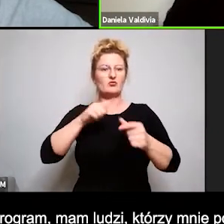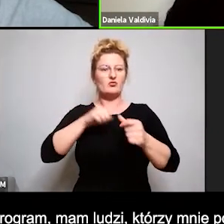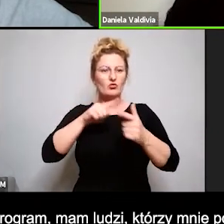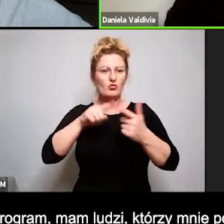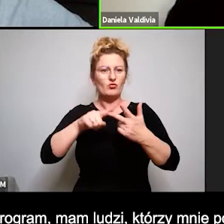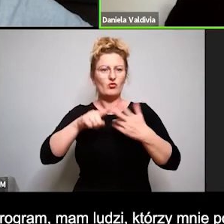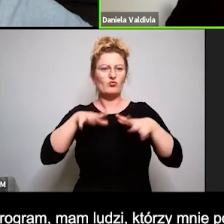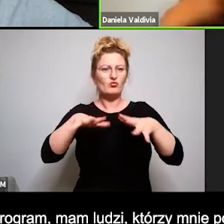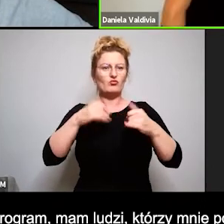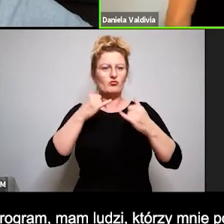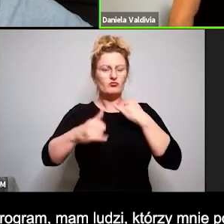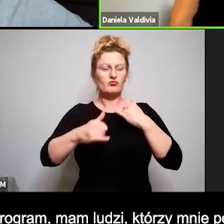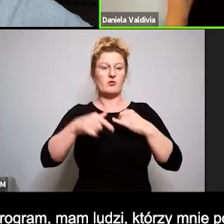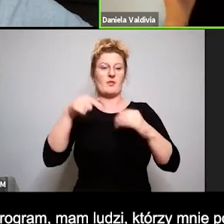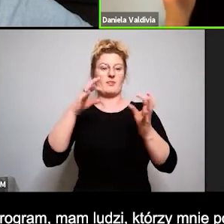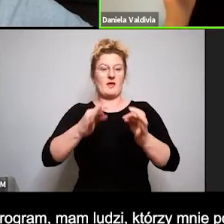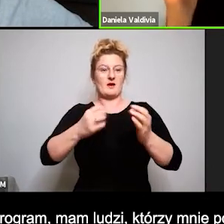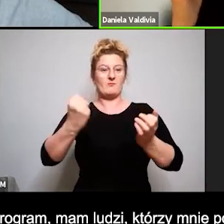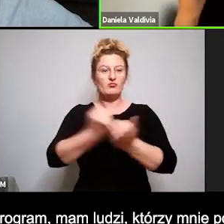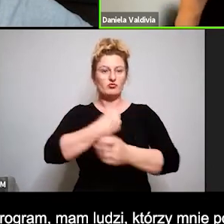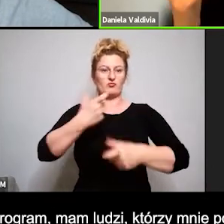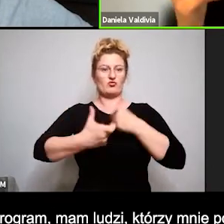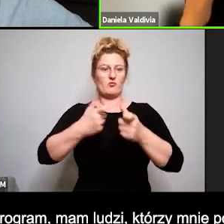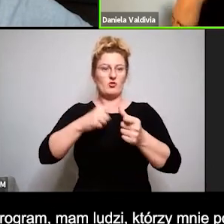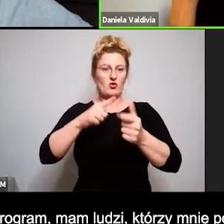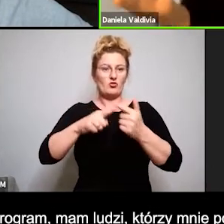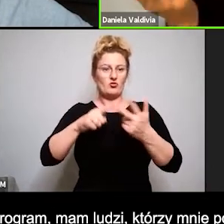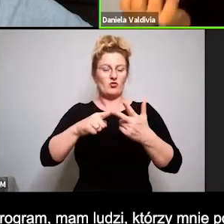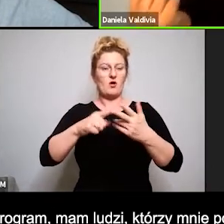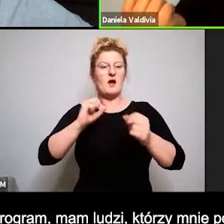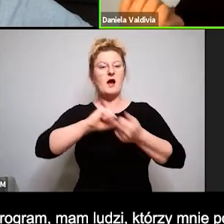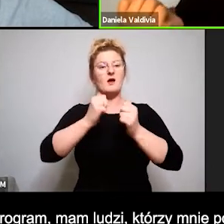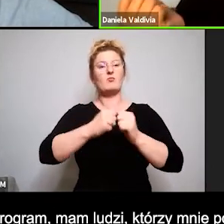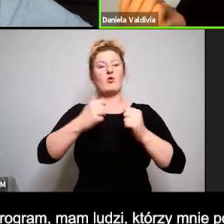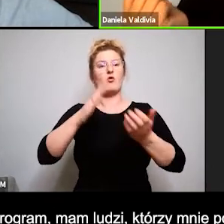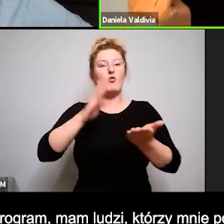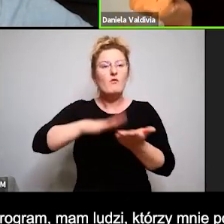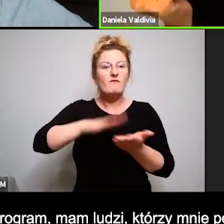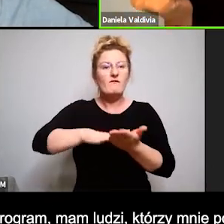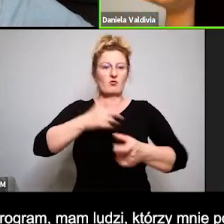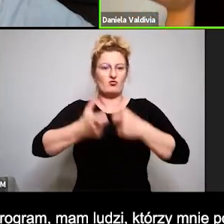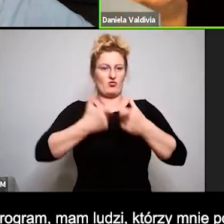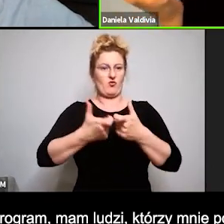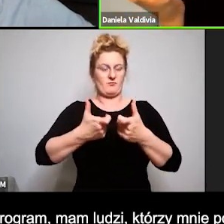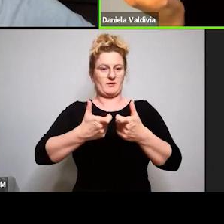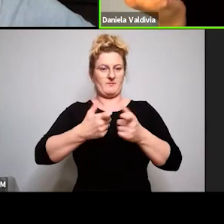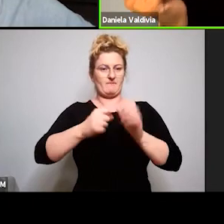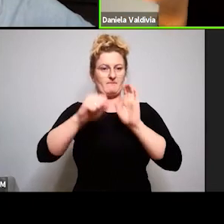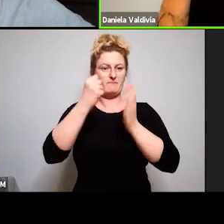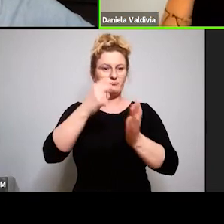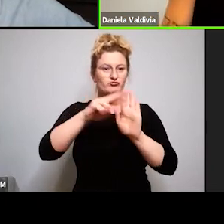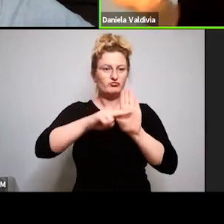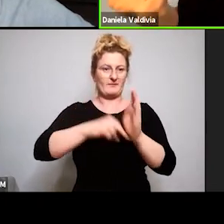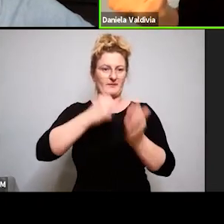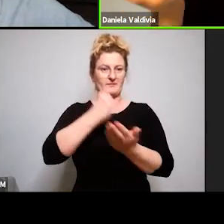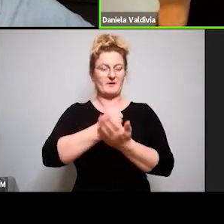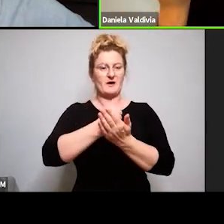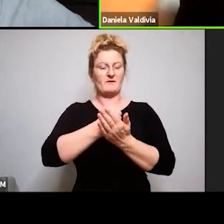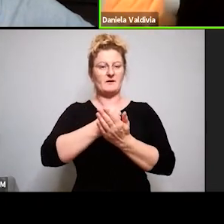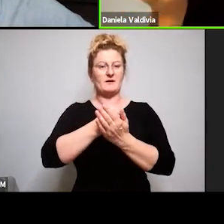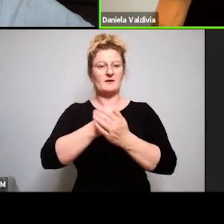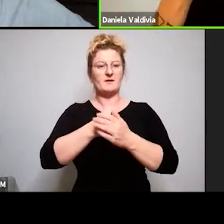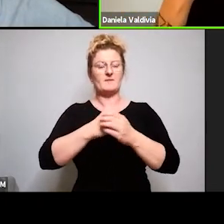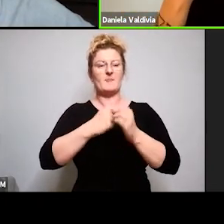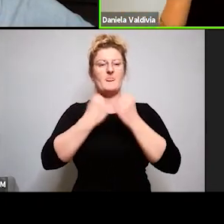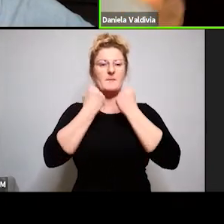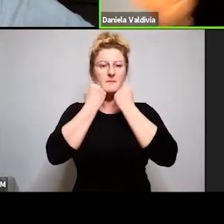this. So my idea is always to work with the grassroots very closely. Like they know you, like they